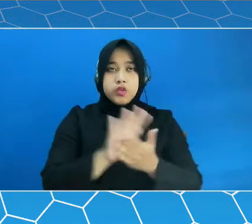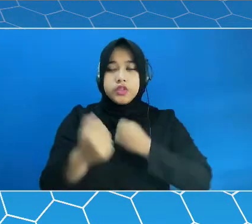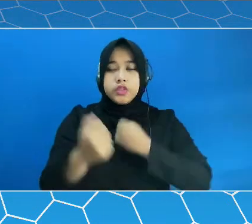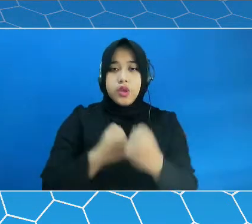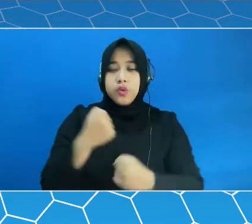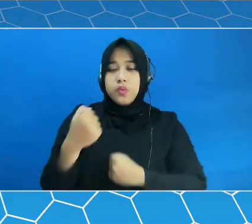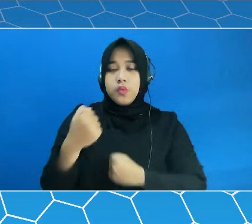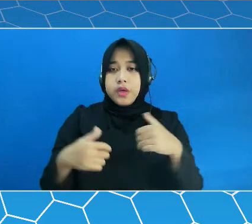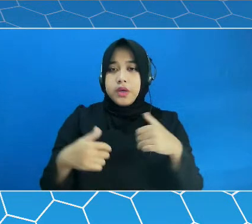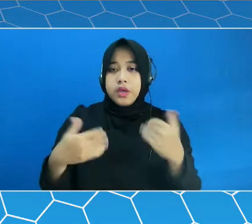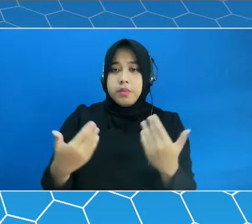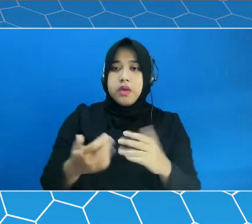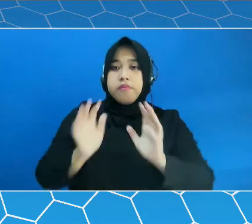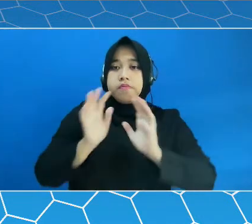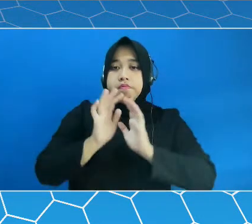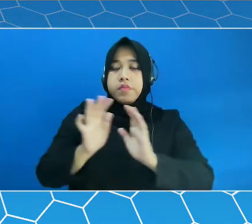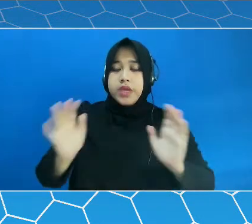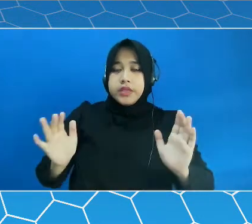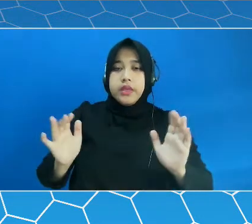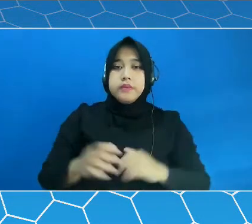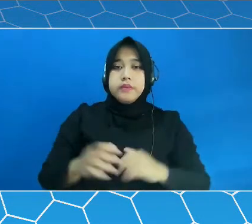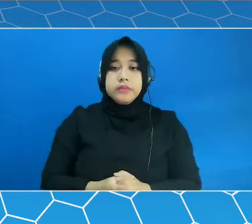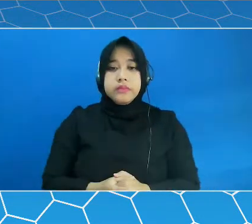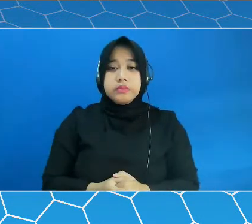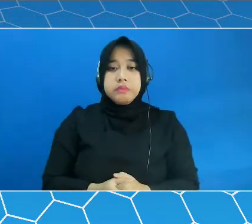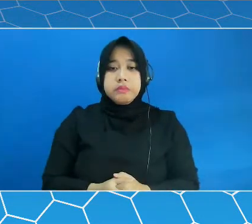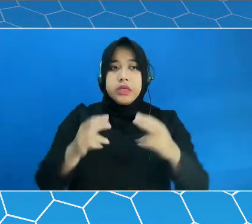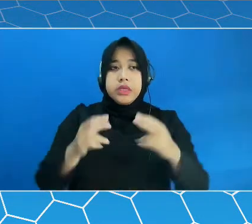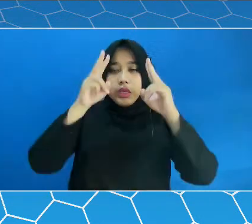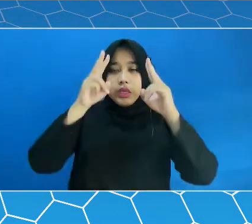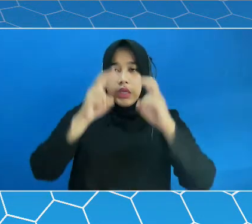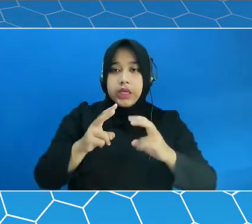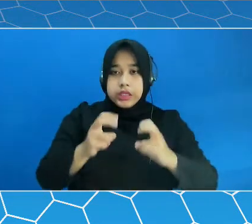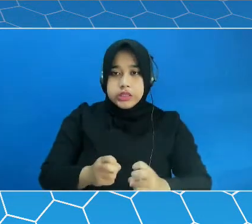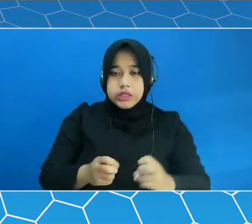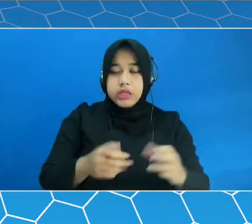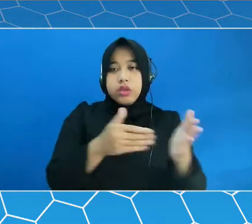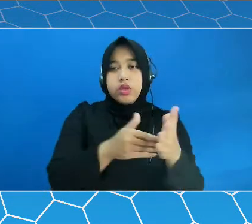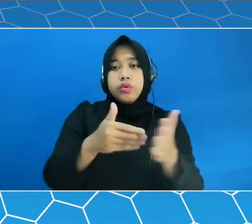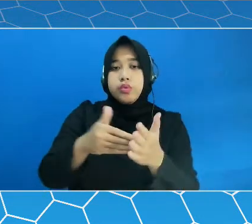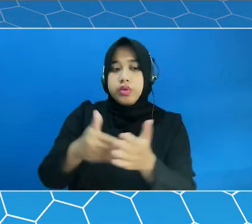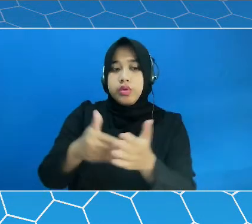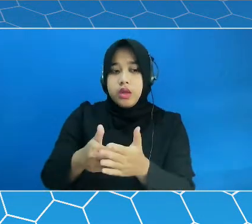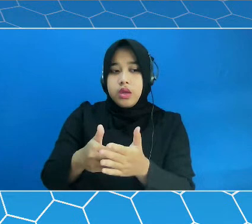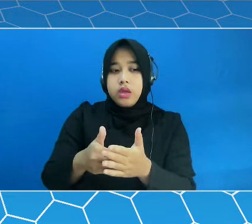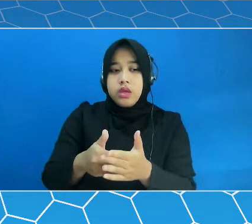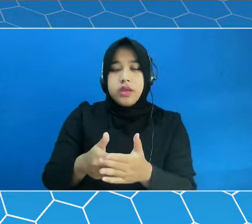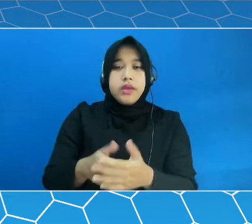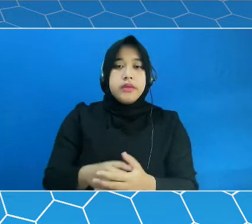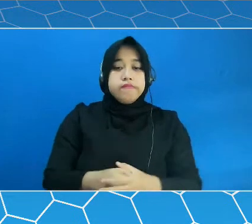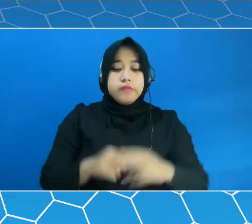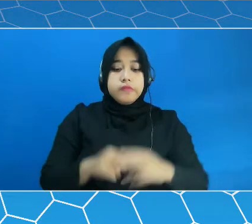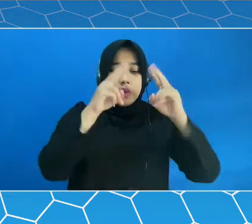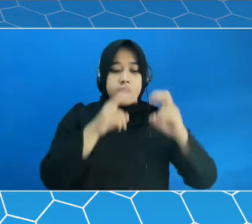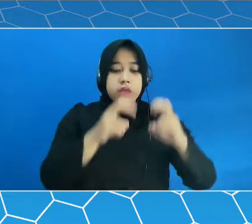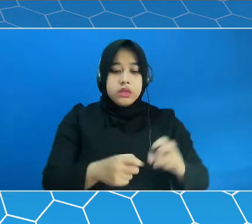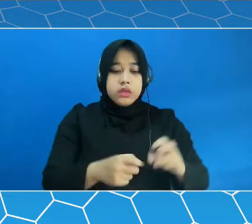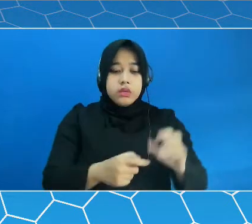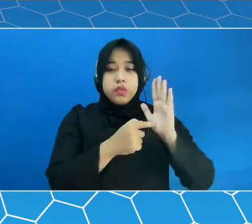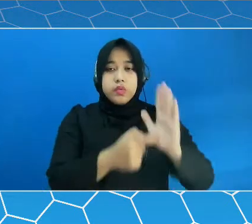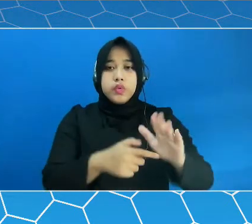delayed. The study also demonstrating the feasibility of remote monitoring of our cancer